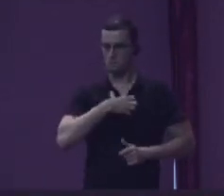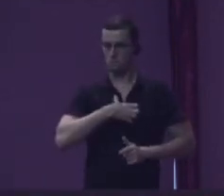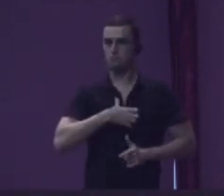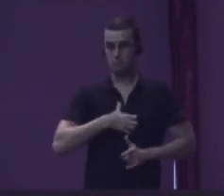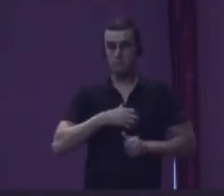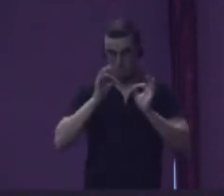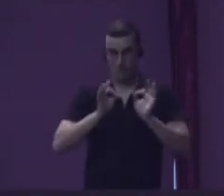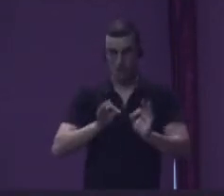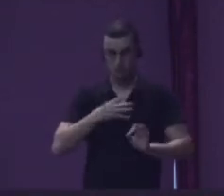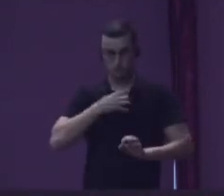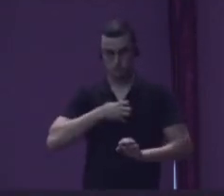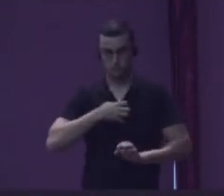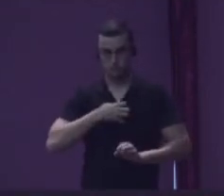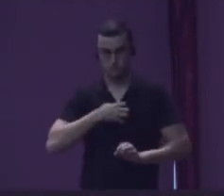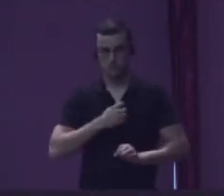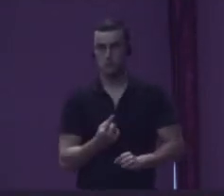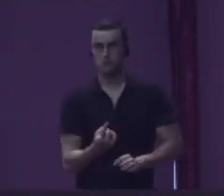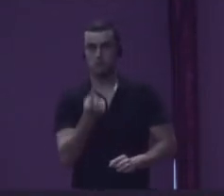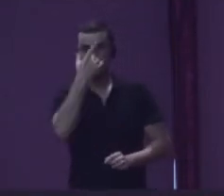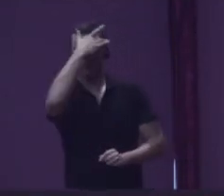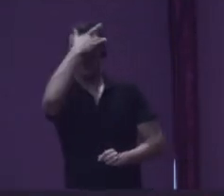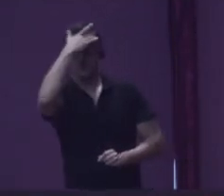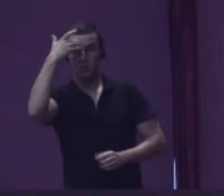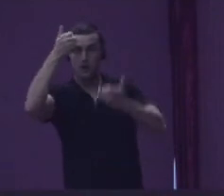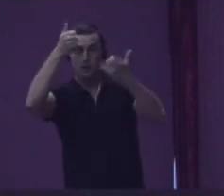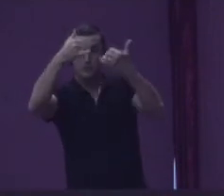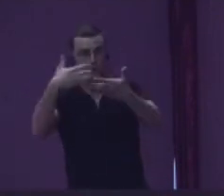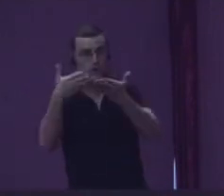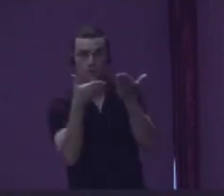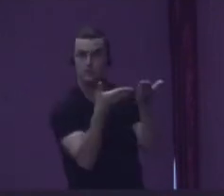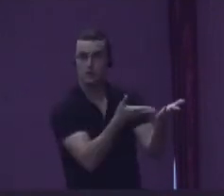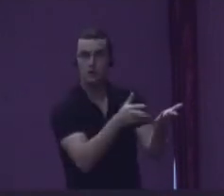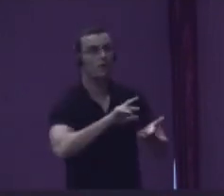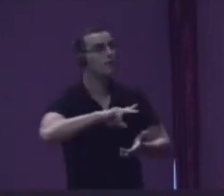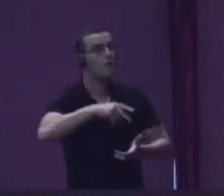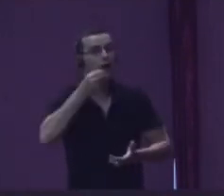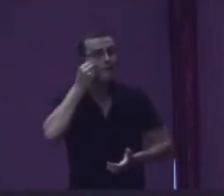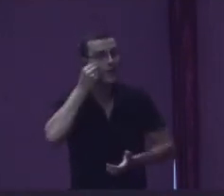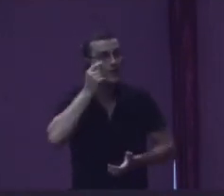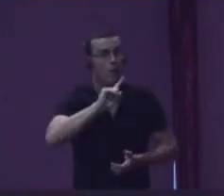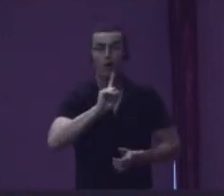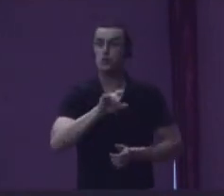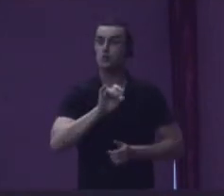was explaining to her, I'm not testing her, that I just want to know.